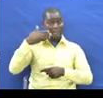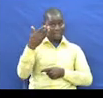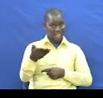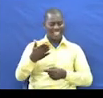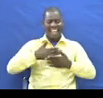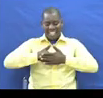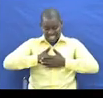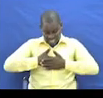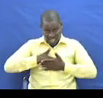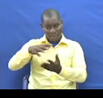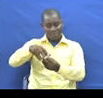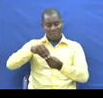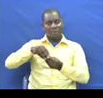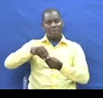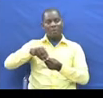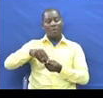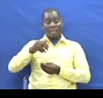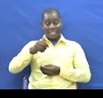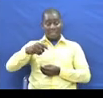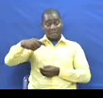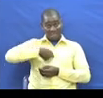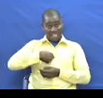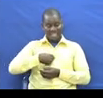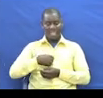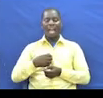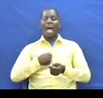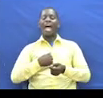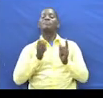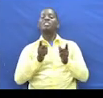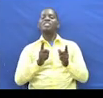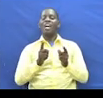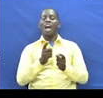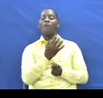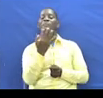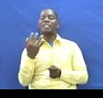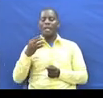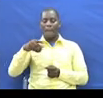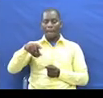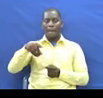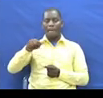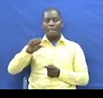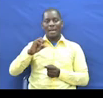proceeding with the next part. Thank you for being with me. I'm your teacher of